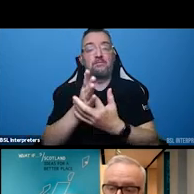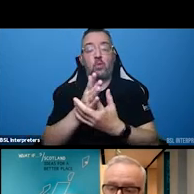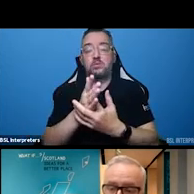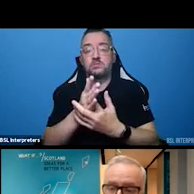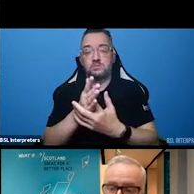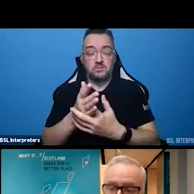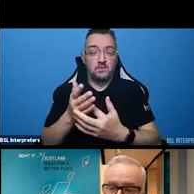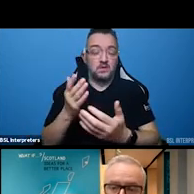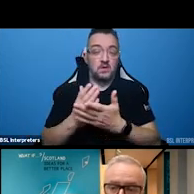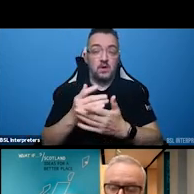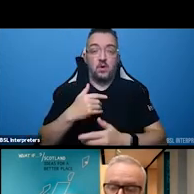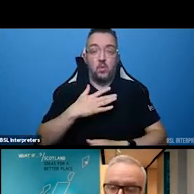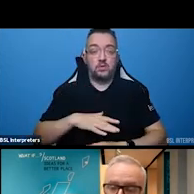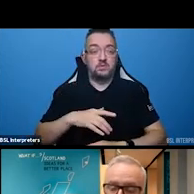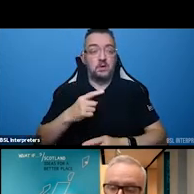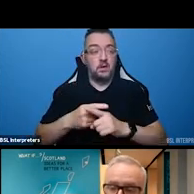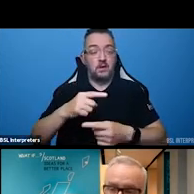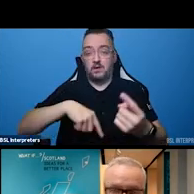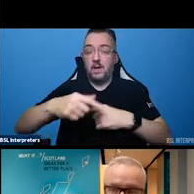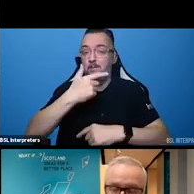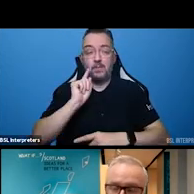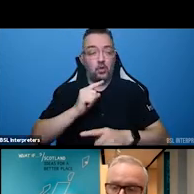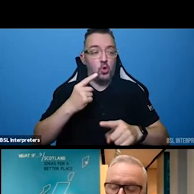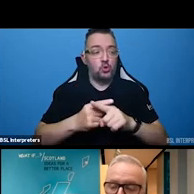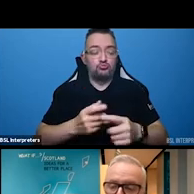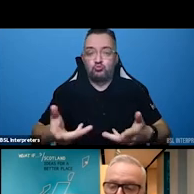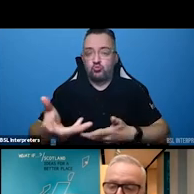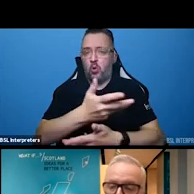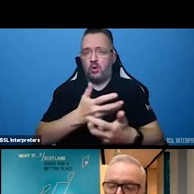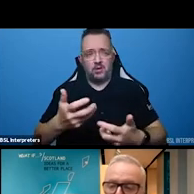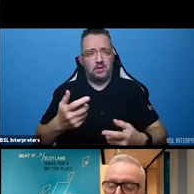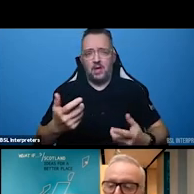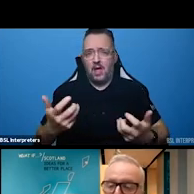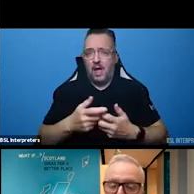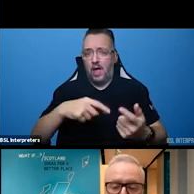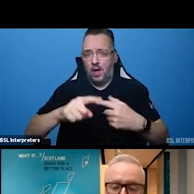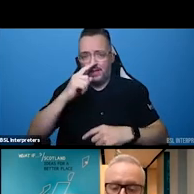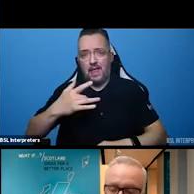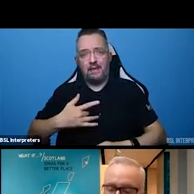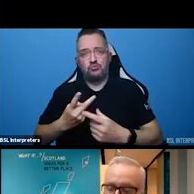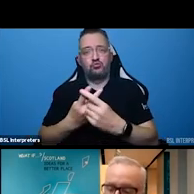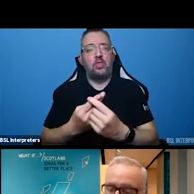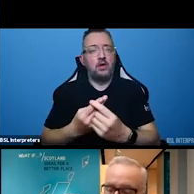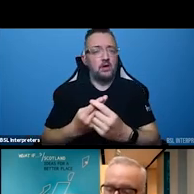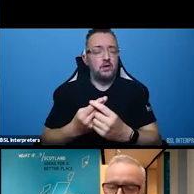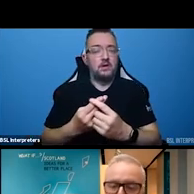actually get people talking to each other, to discuss how they will live together, and really to bring together